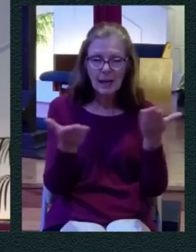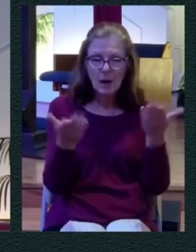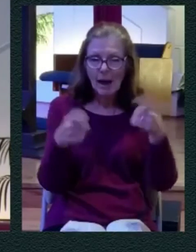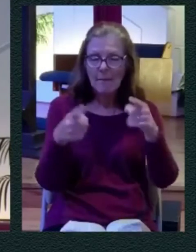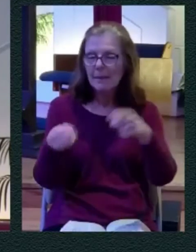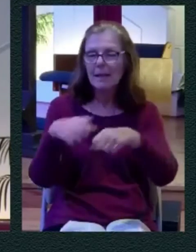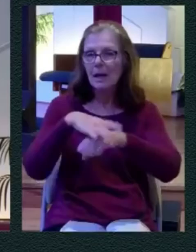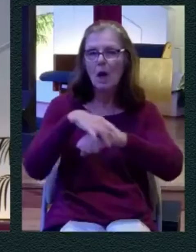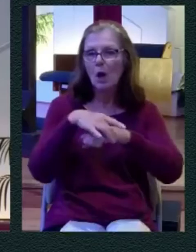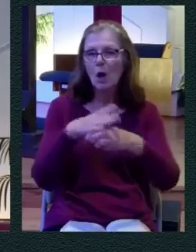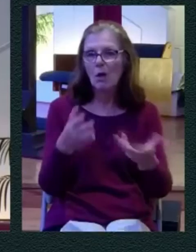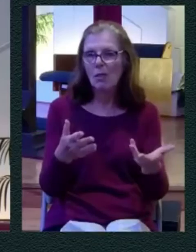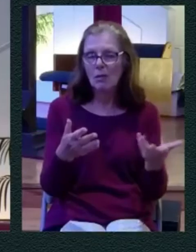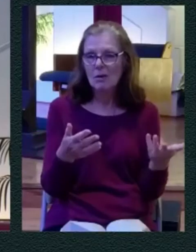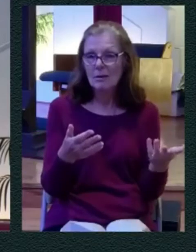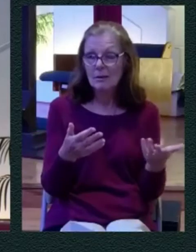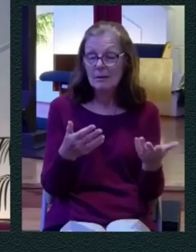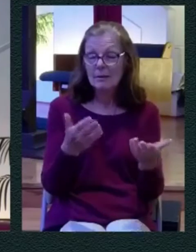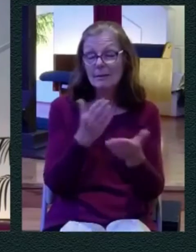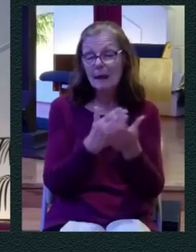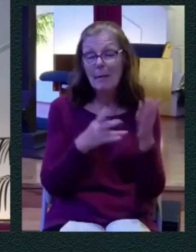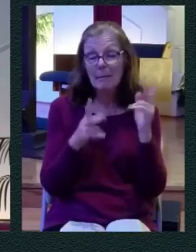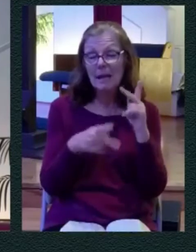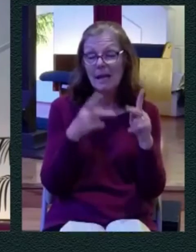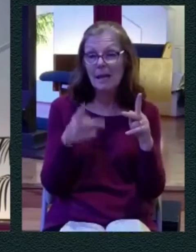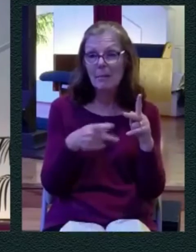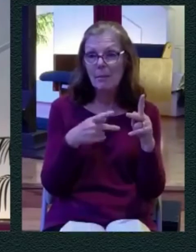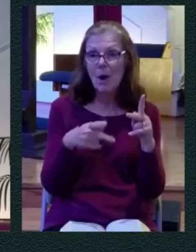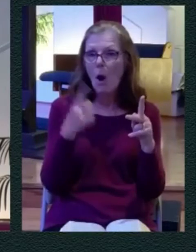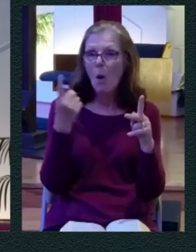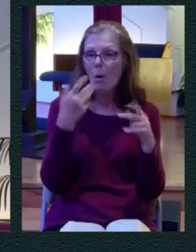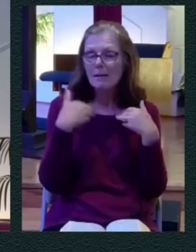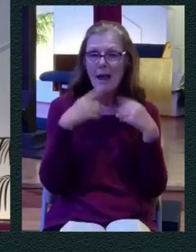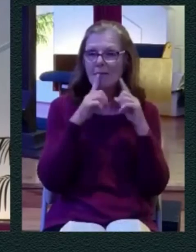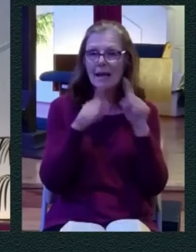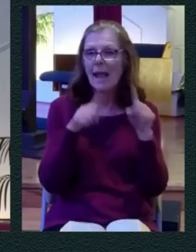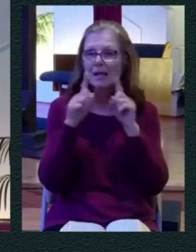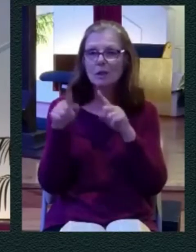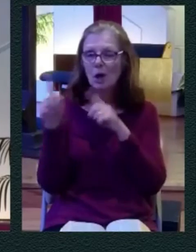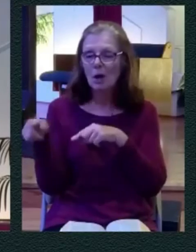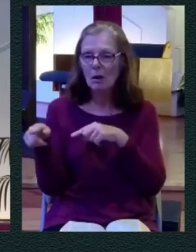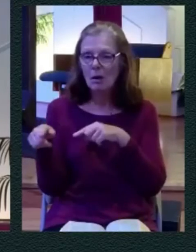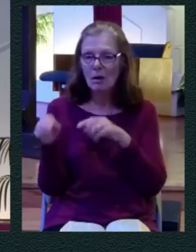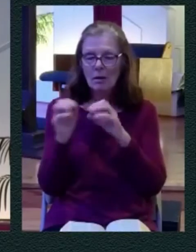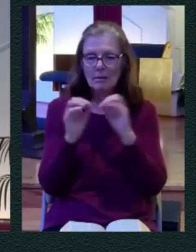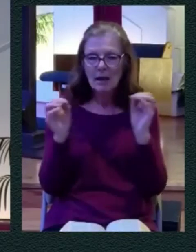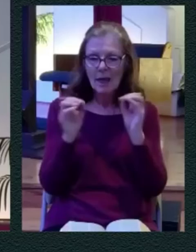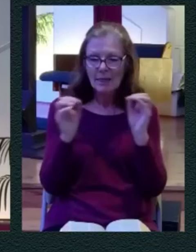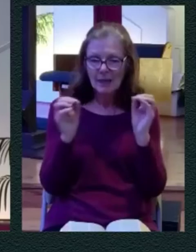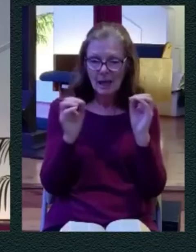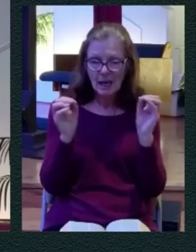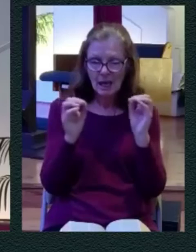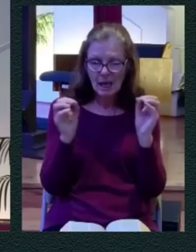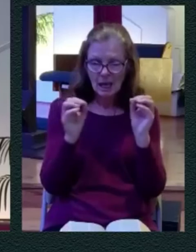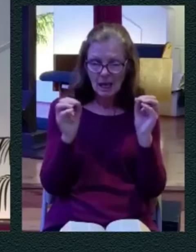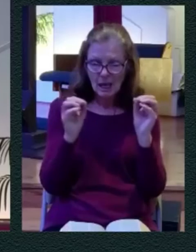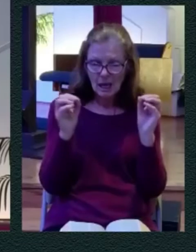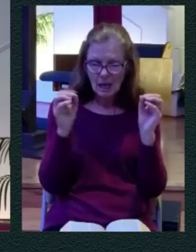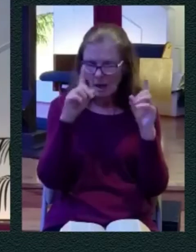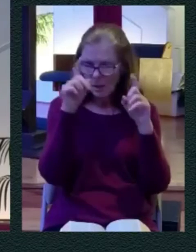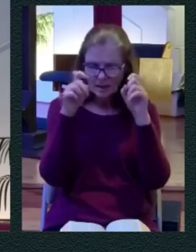clean, so that you never have any question, no perplexity within the soul. But that's not how it works, is it?